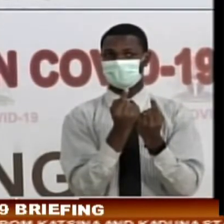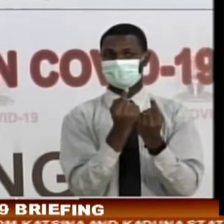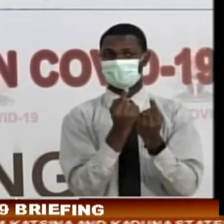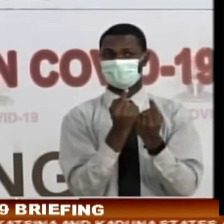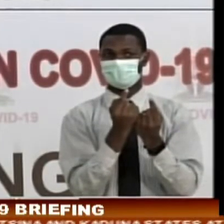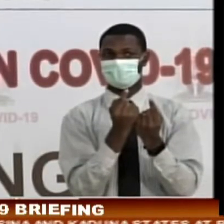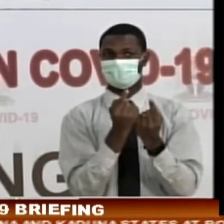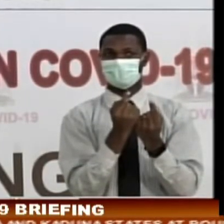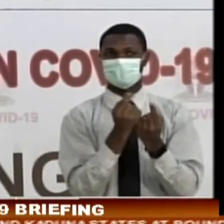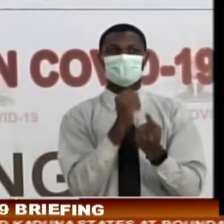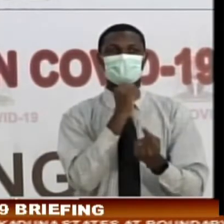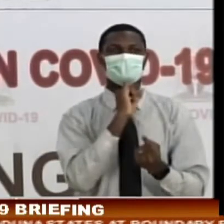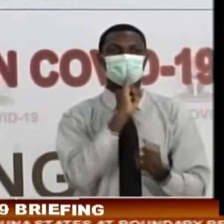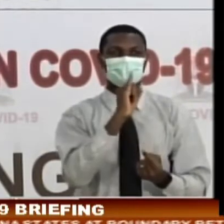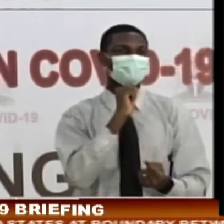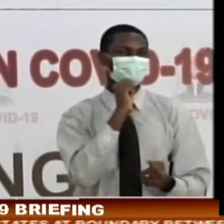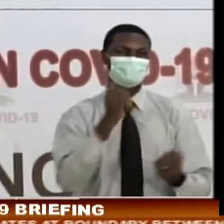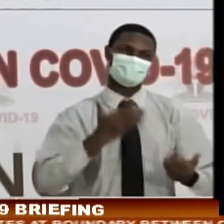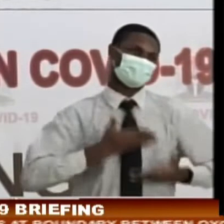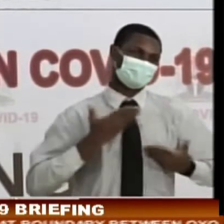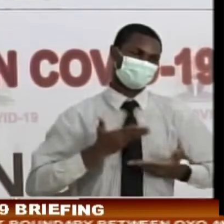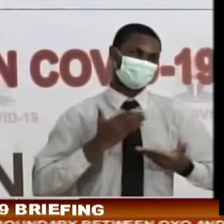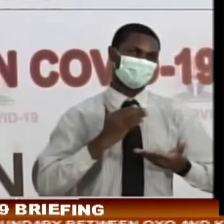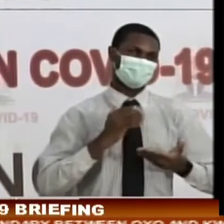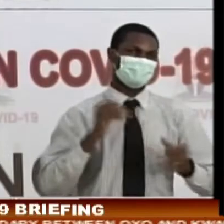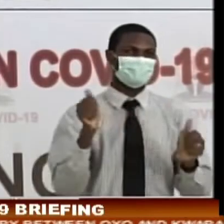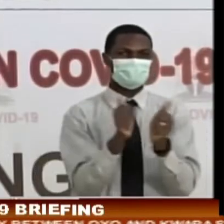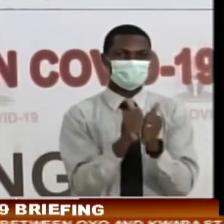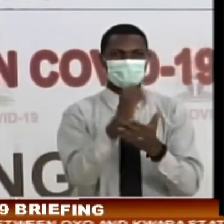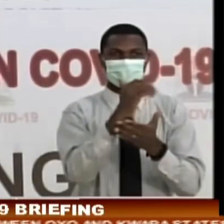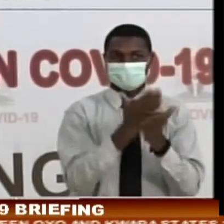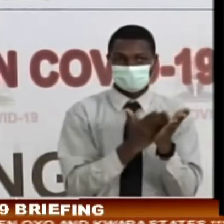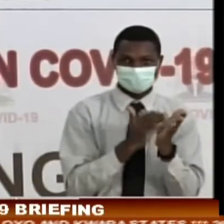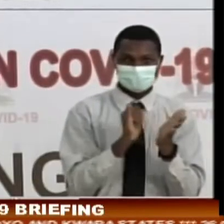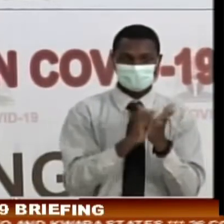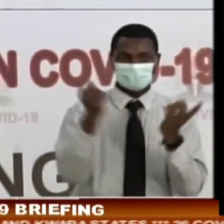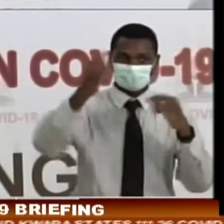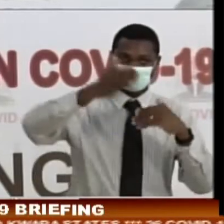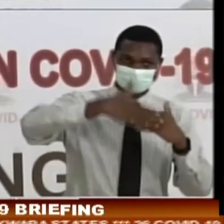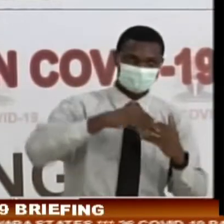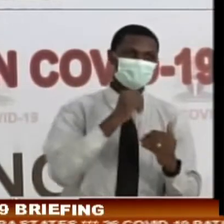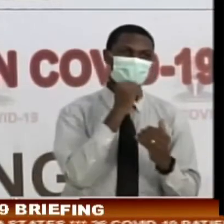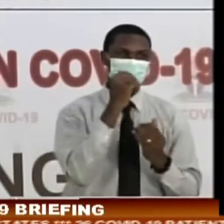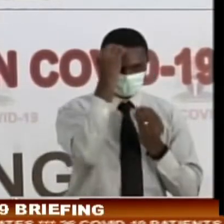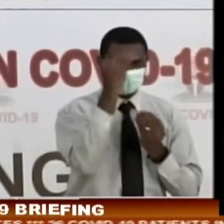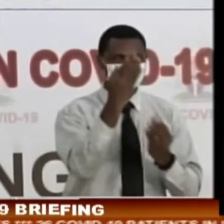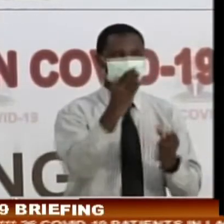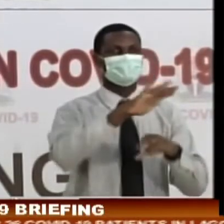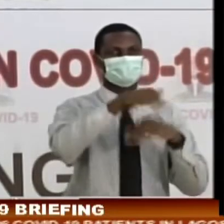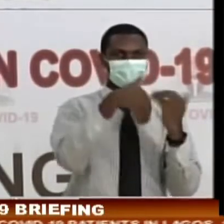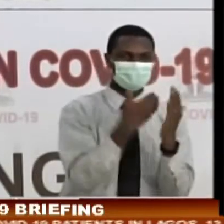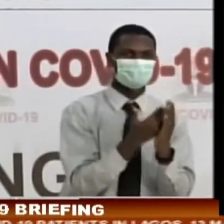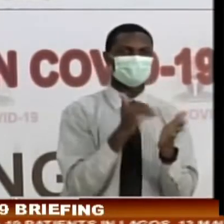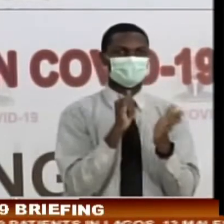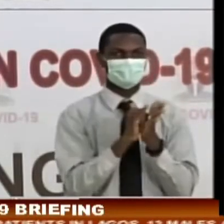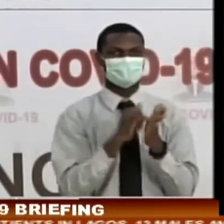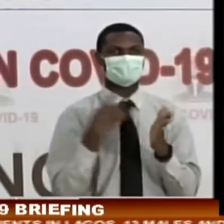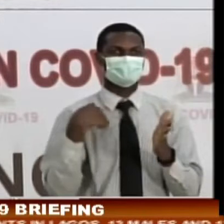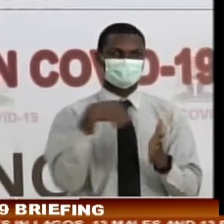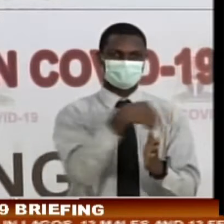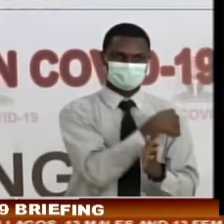the rores who fail to adhere to the conditions attached to the quarantine